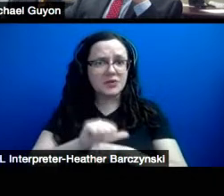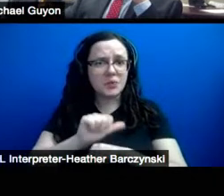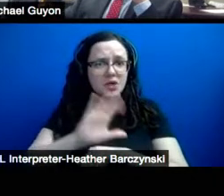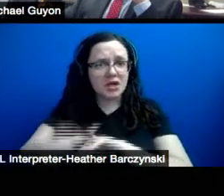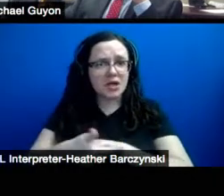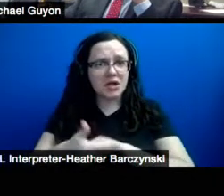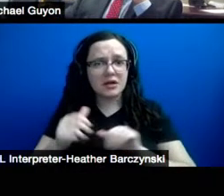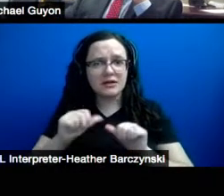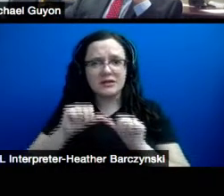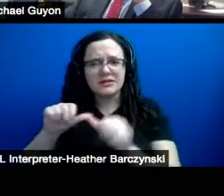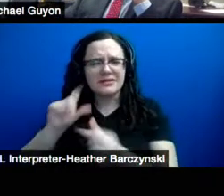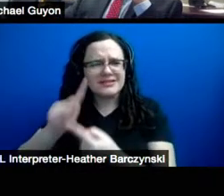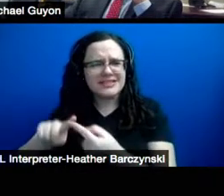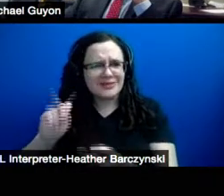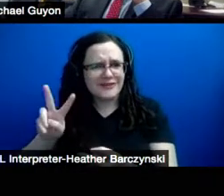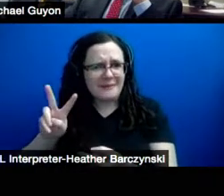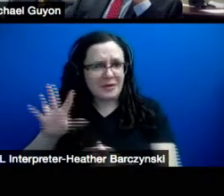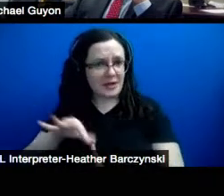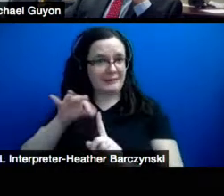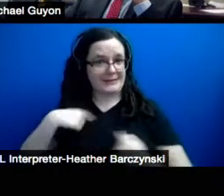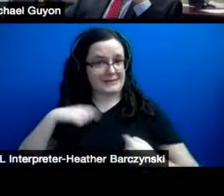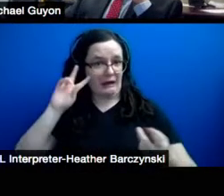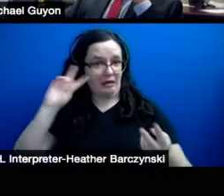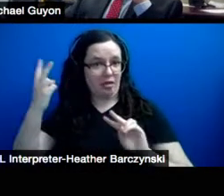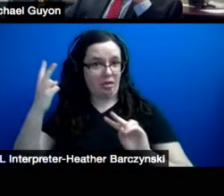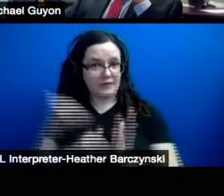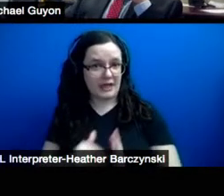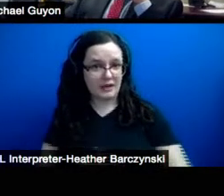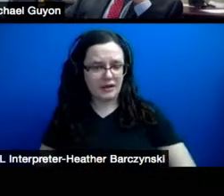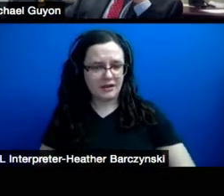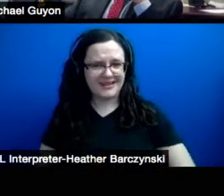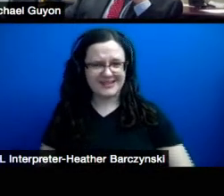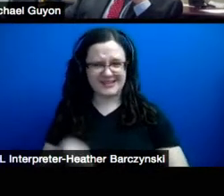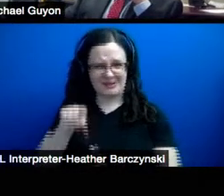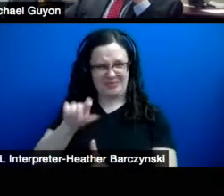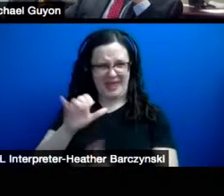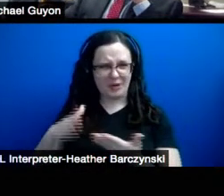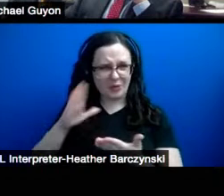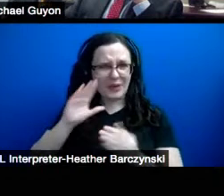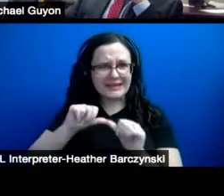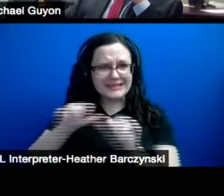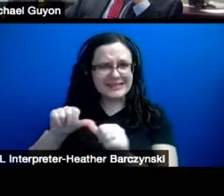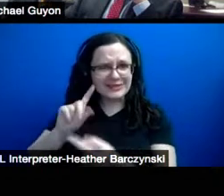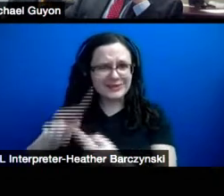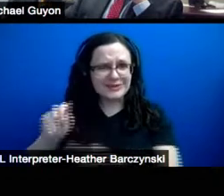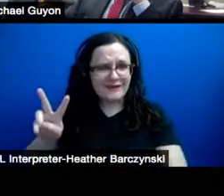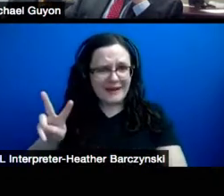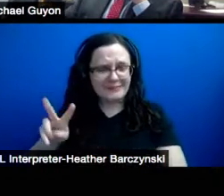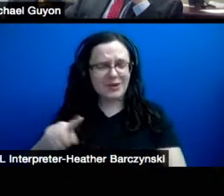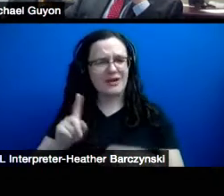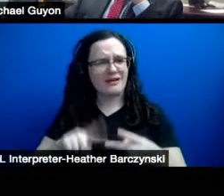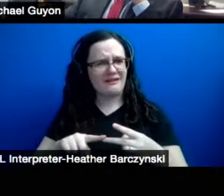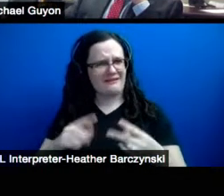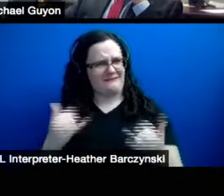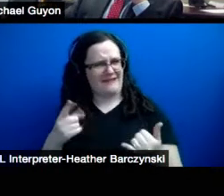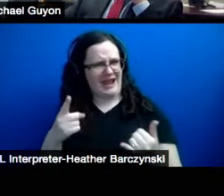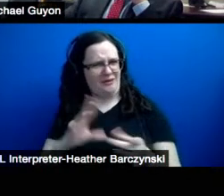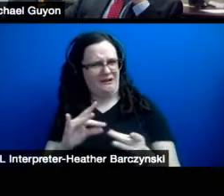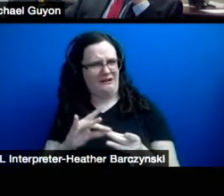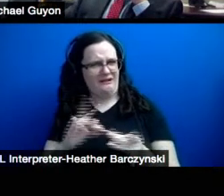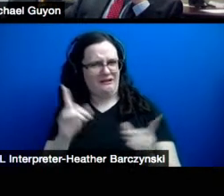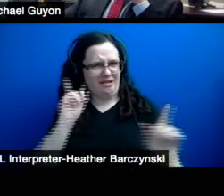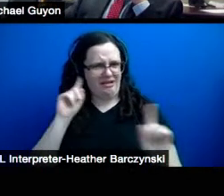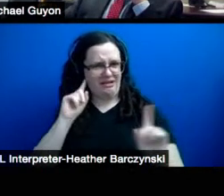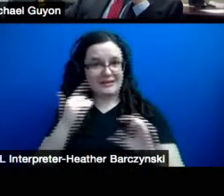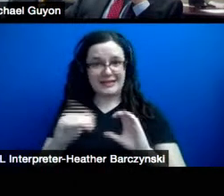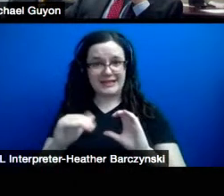well, unless I misunderstood again. So then there's that piece. And then now I'm hearing about emails saying people can